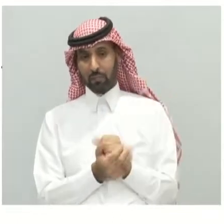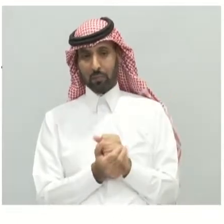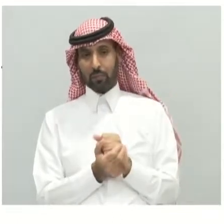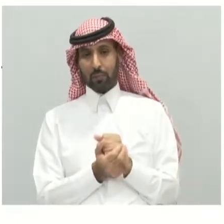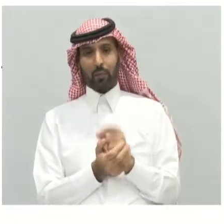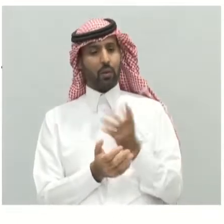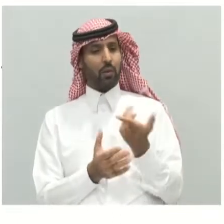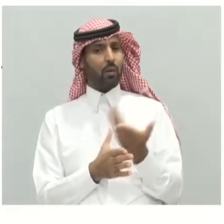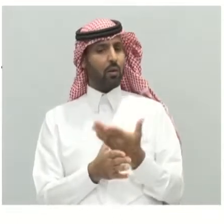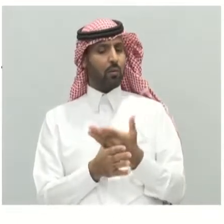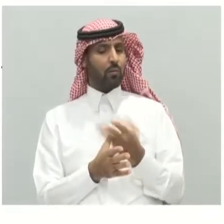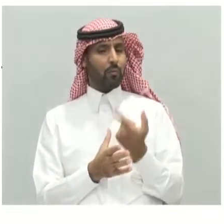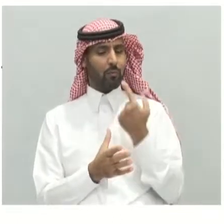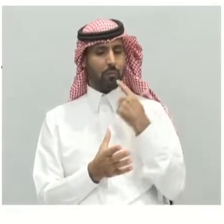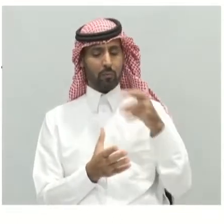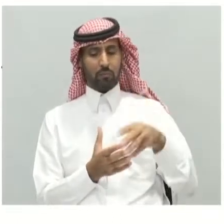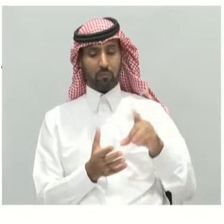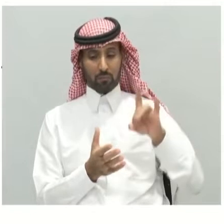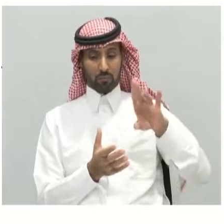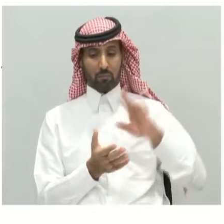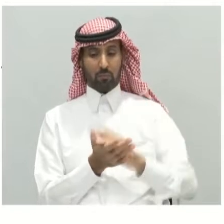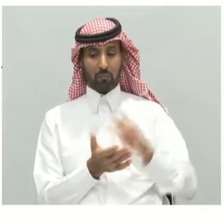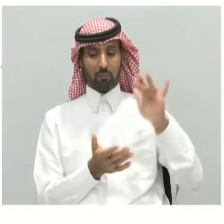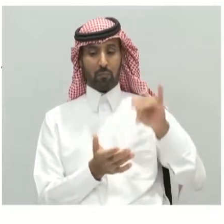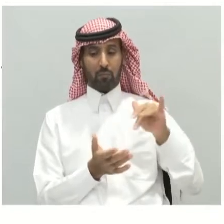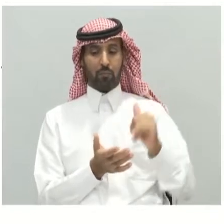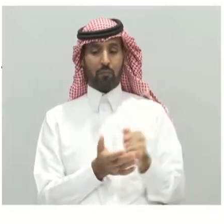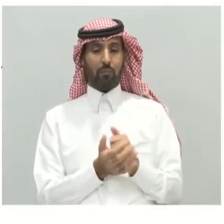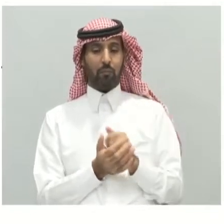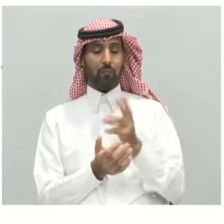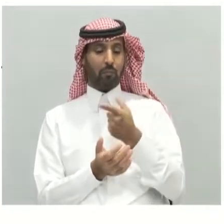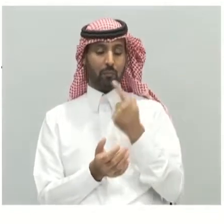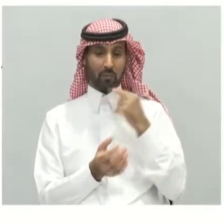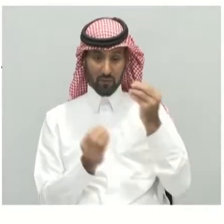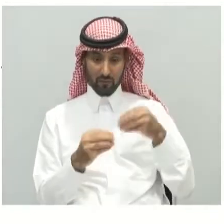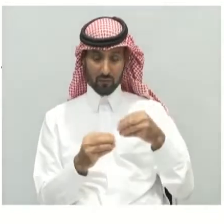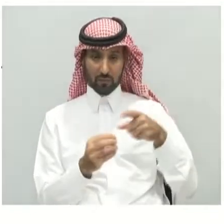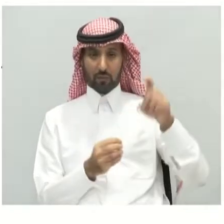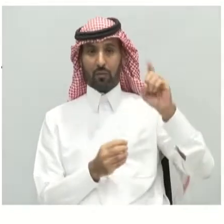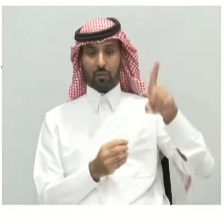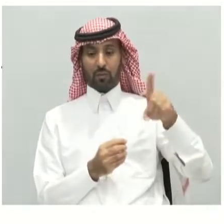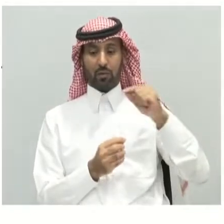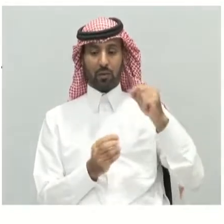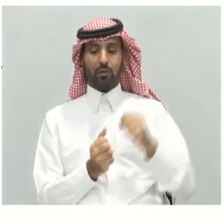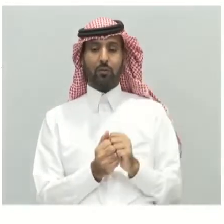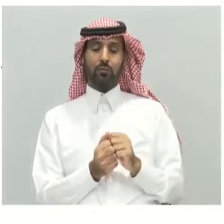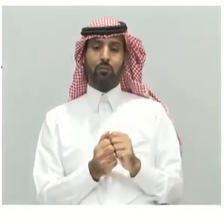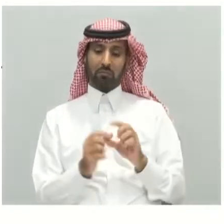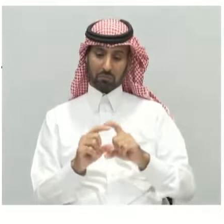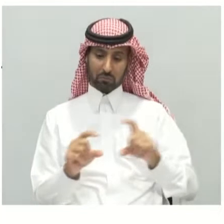Why did we here remove the Y? Because before the Y, we have D. D it's a regular